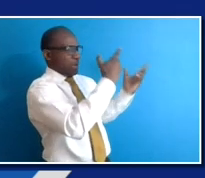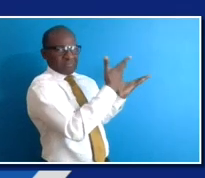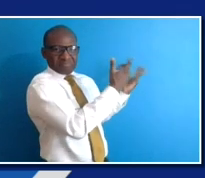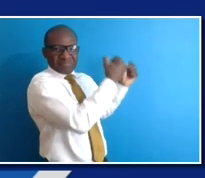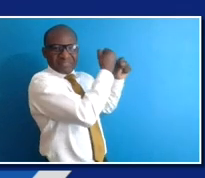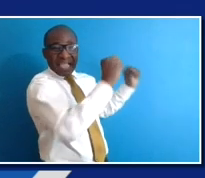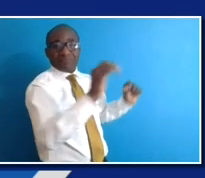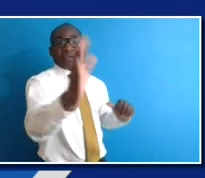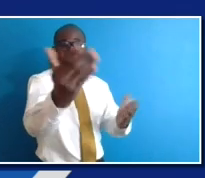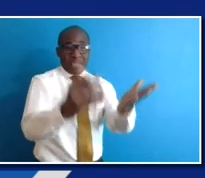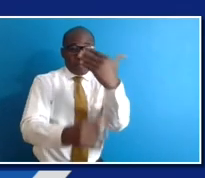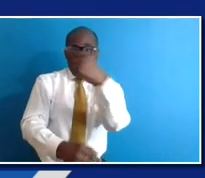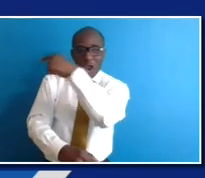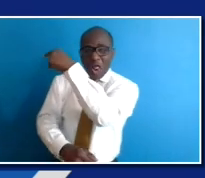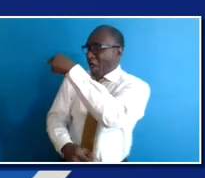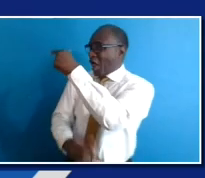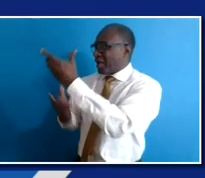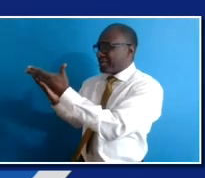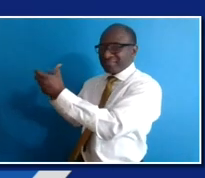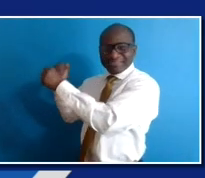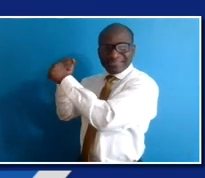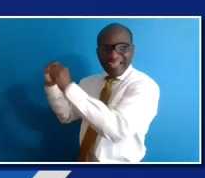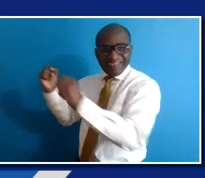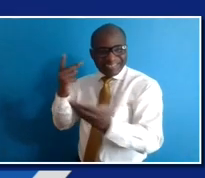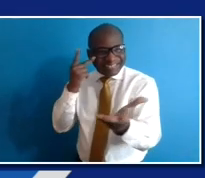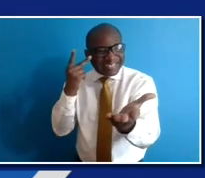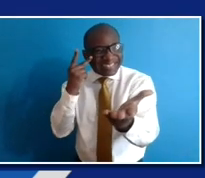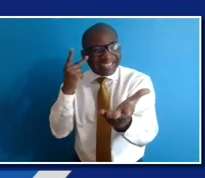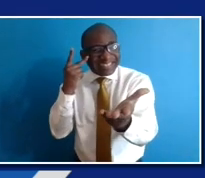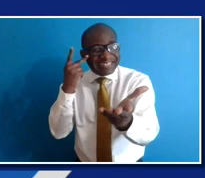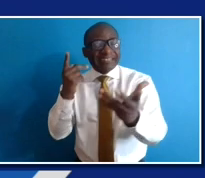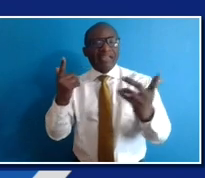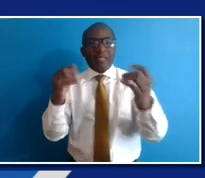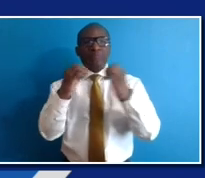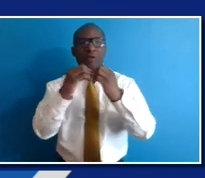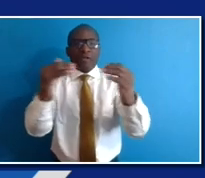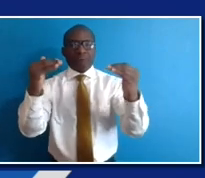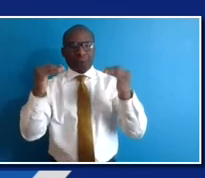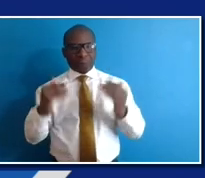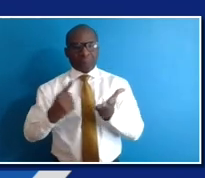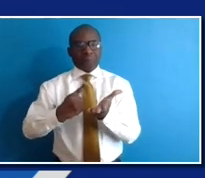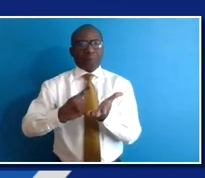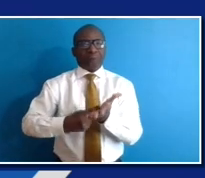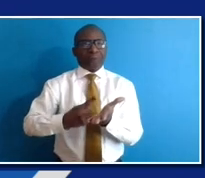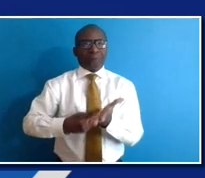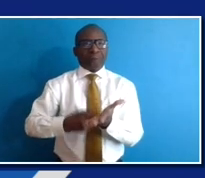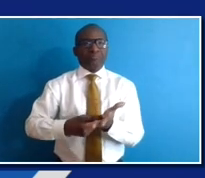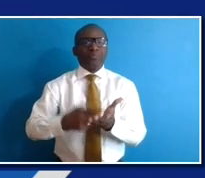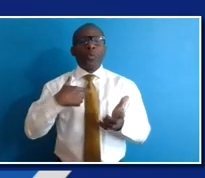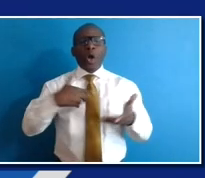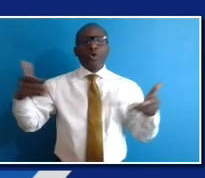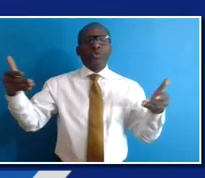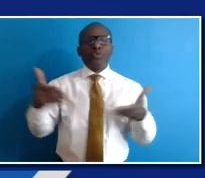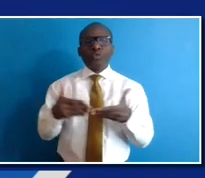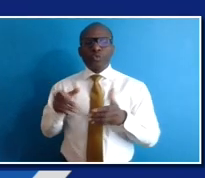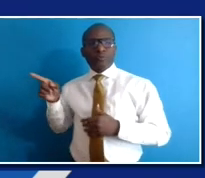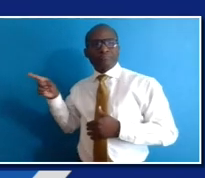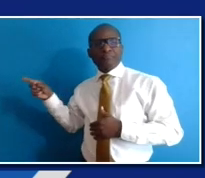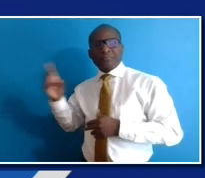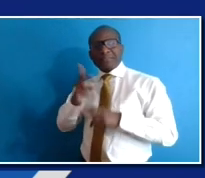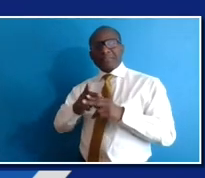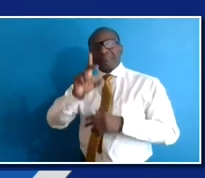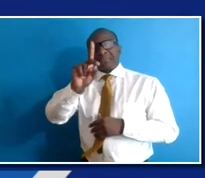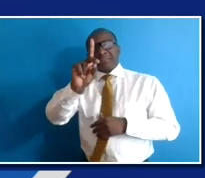Commissioner of Parks, Recreation, and Conservation, and then she'll be joined as well at the microphone, both of them together, by our first Deputy Commissioner,